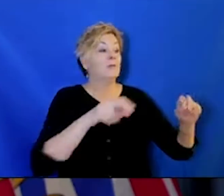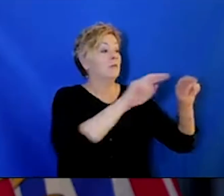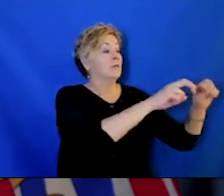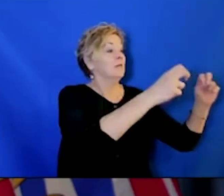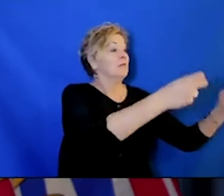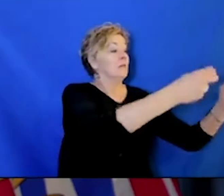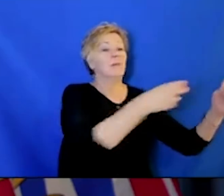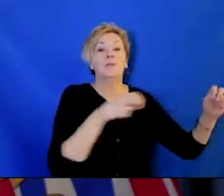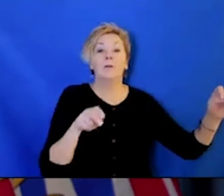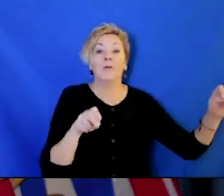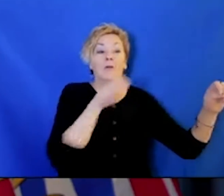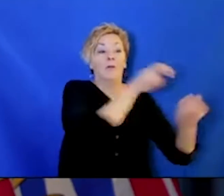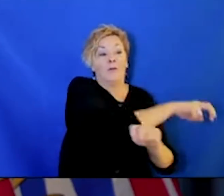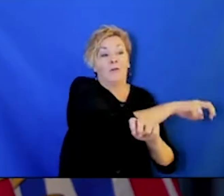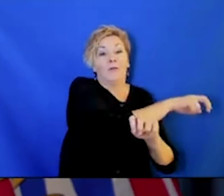takeout.